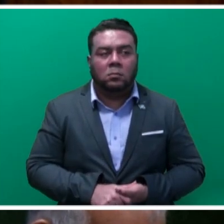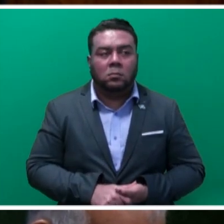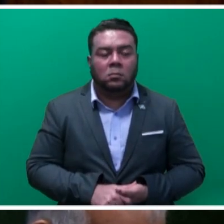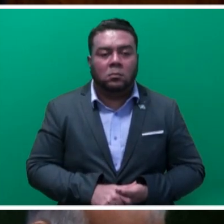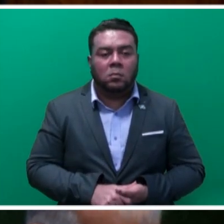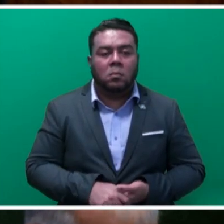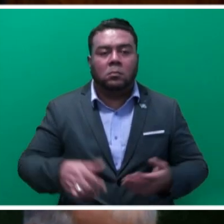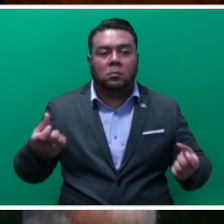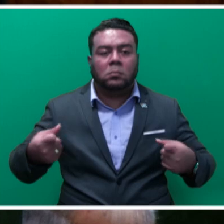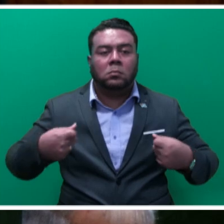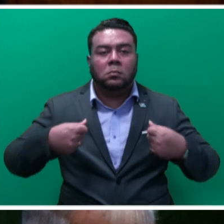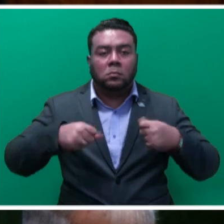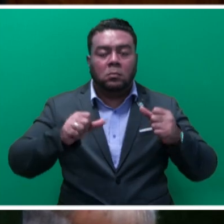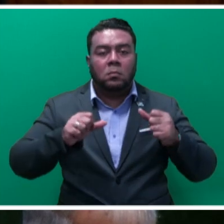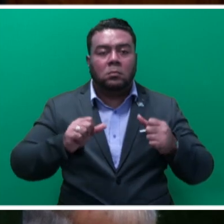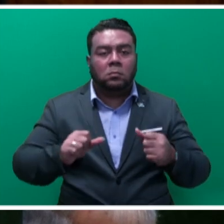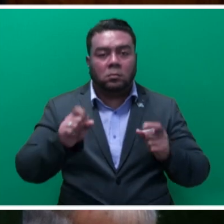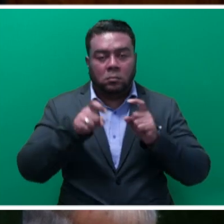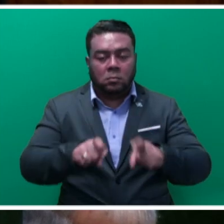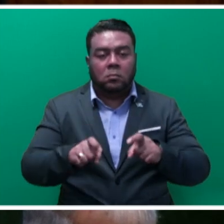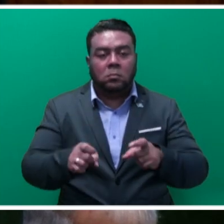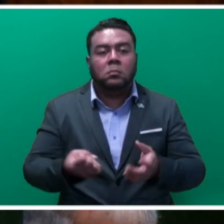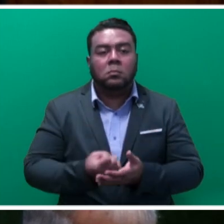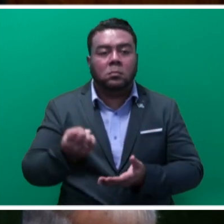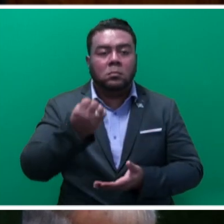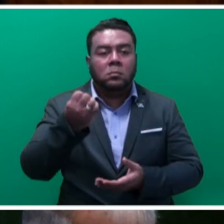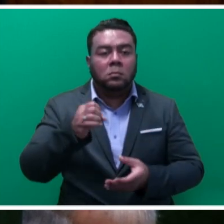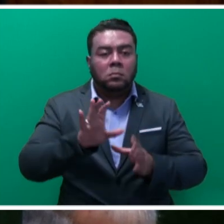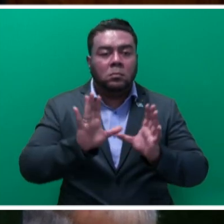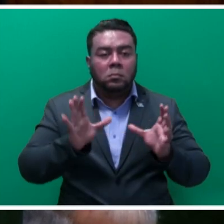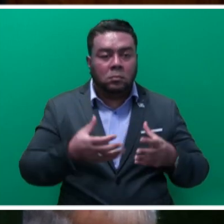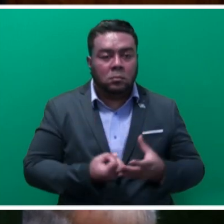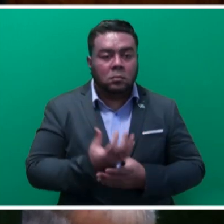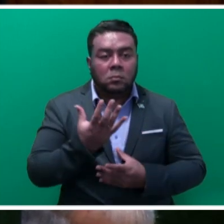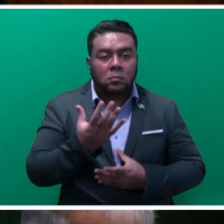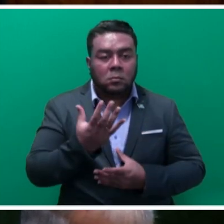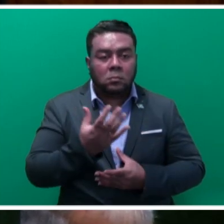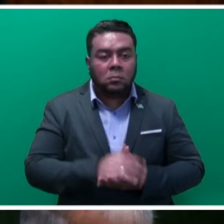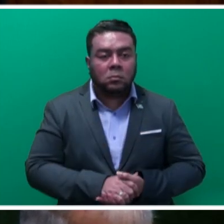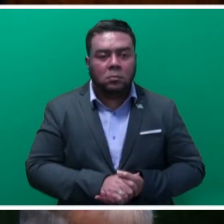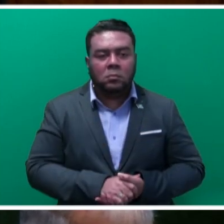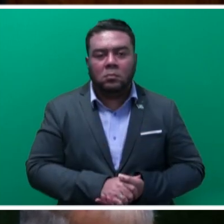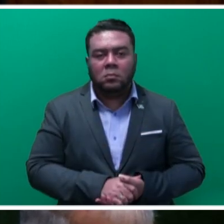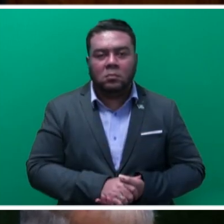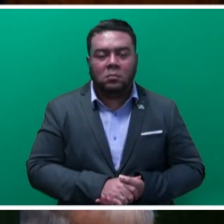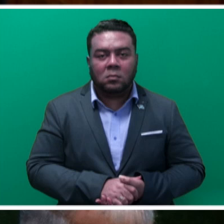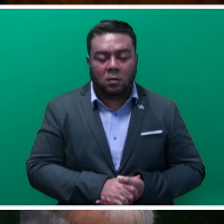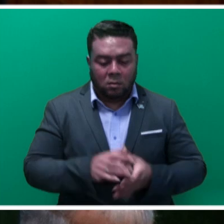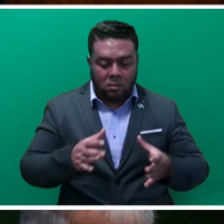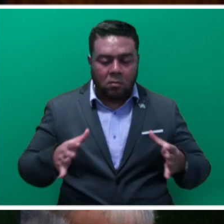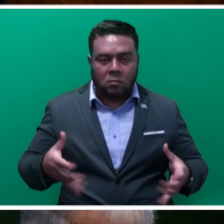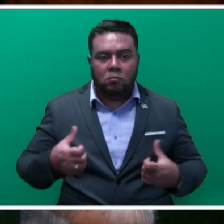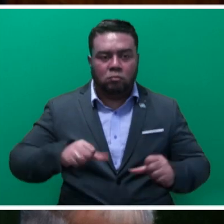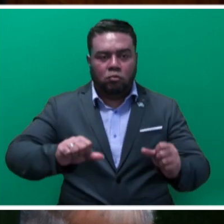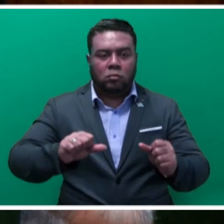that achieve sustainable economic growth and export competitiveness and boost value